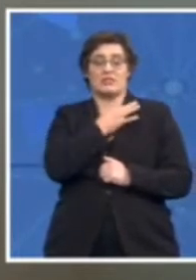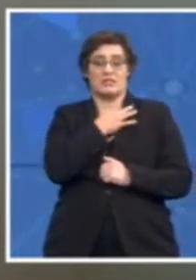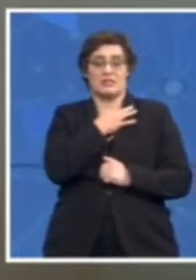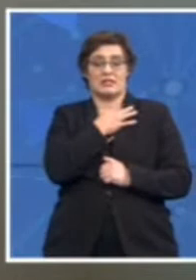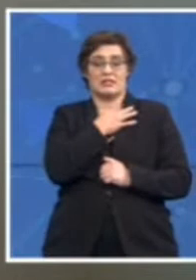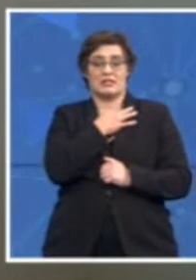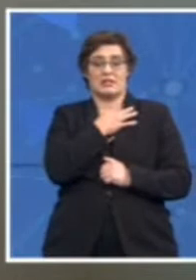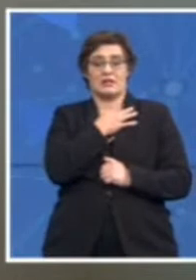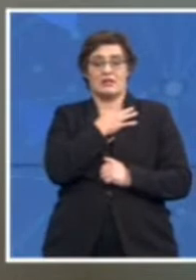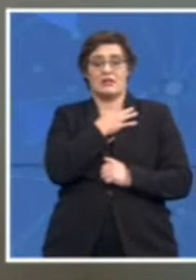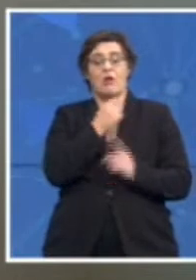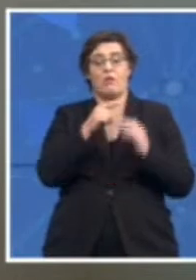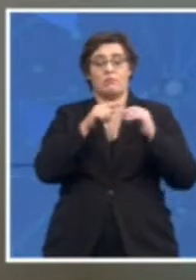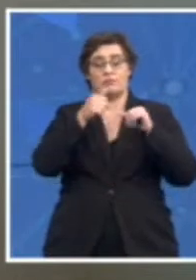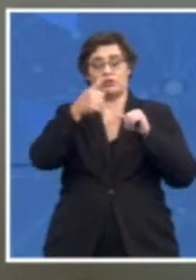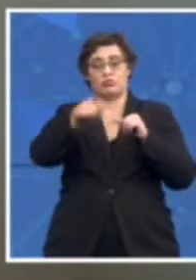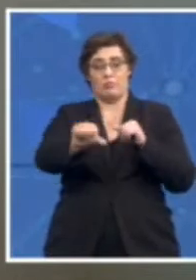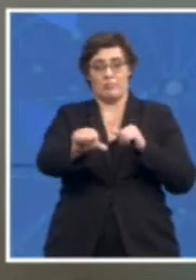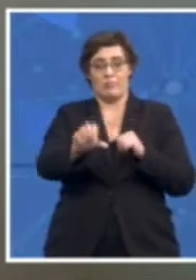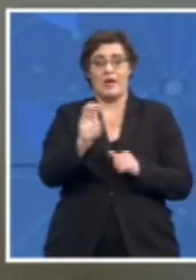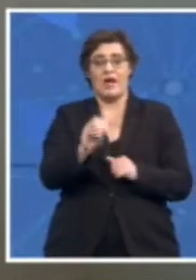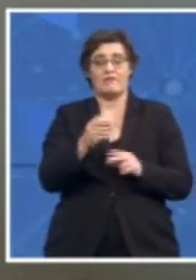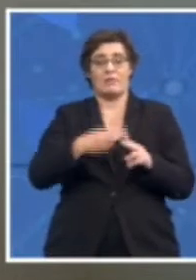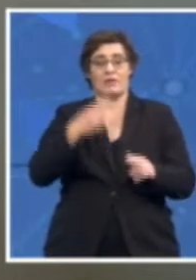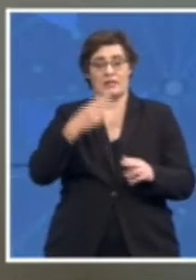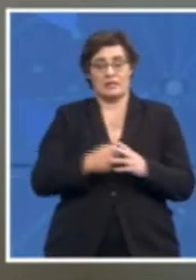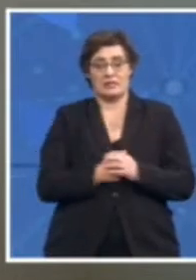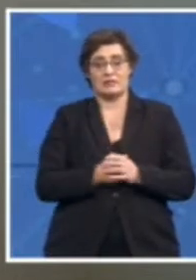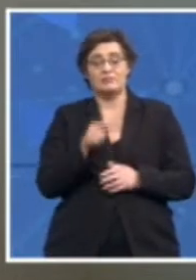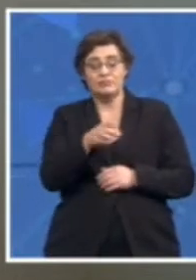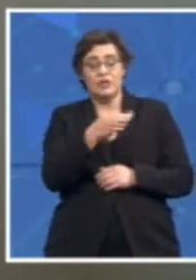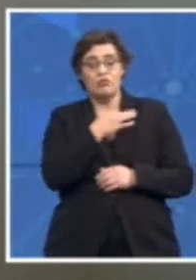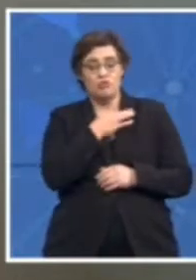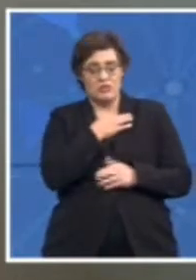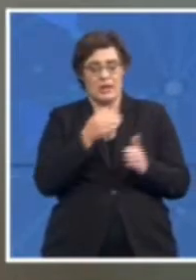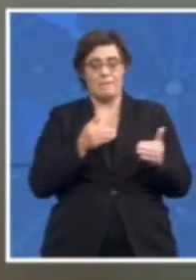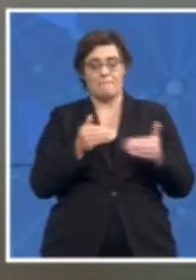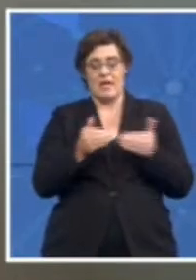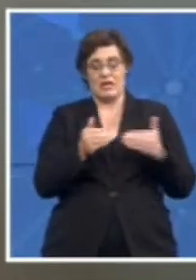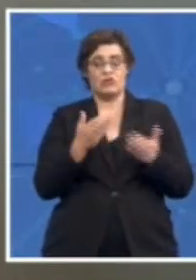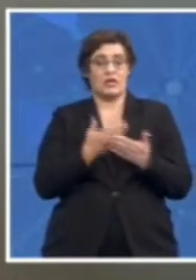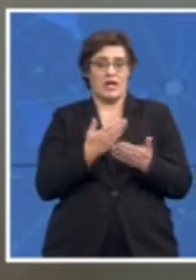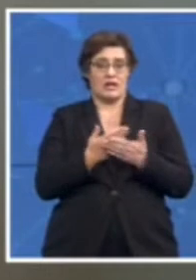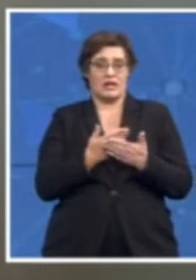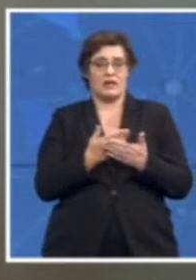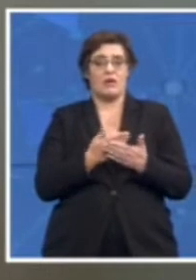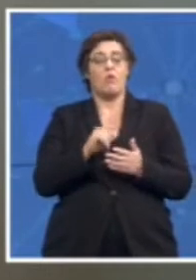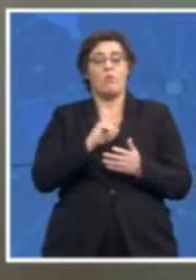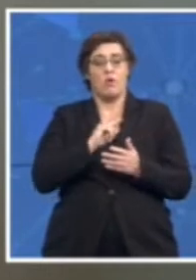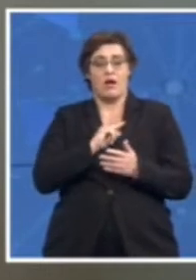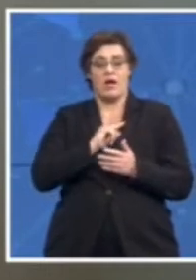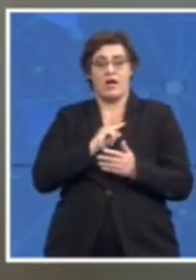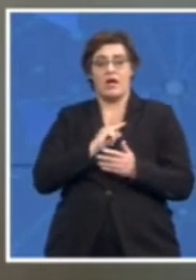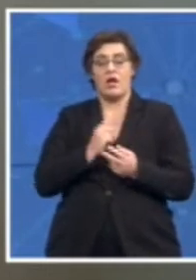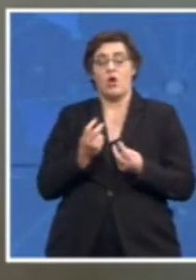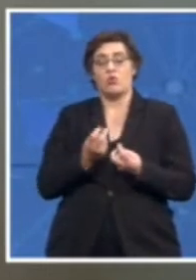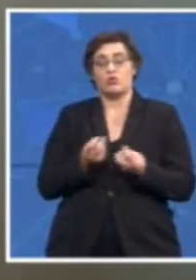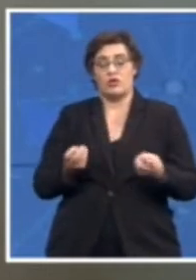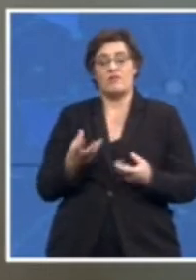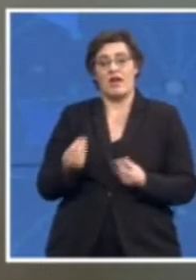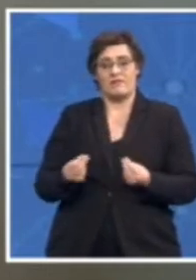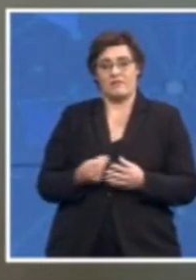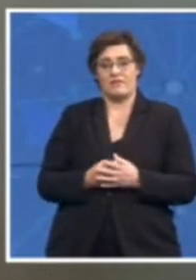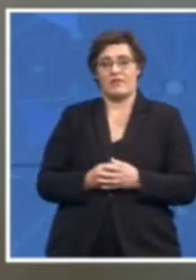That risk, we believe, is manageable given the healthy state of our reserves. Our dams are still looking very